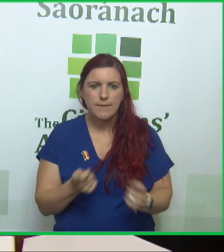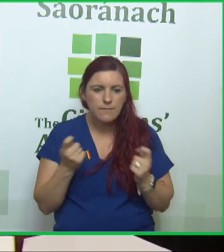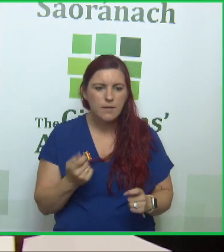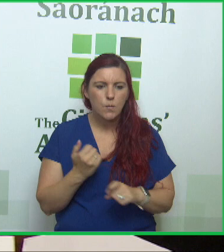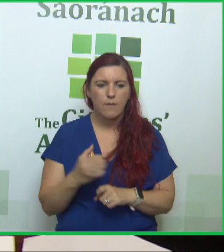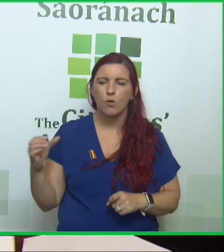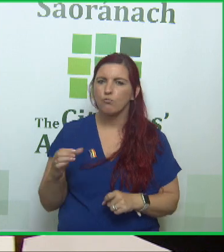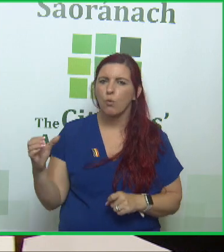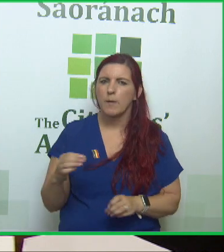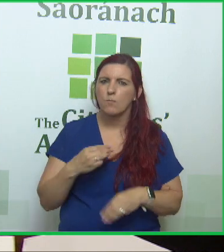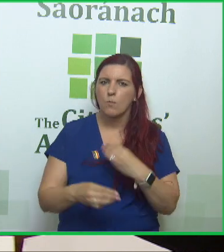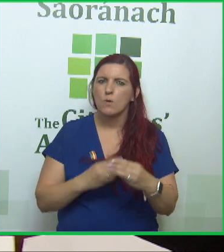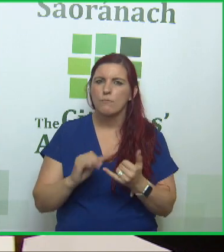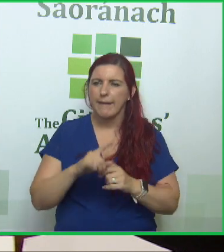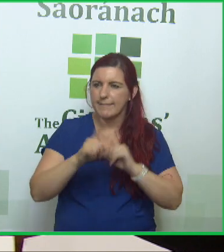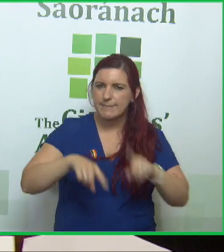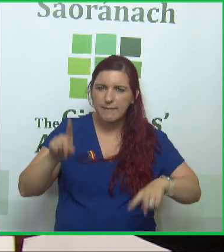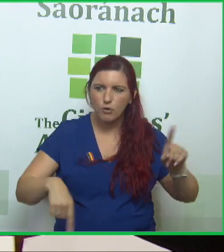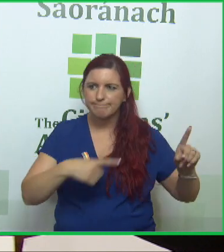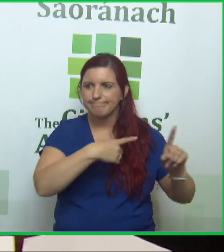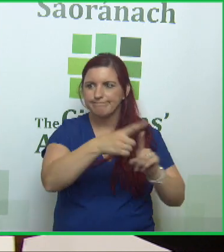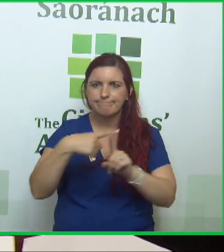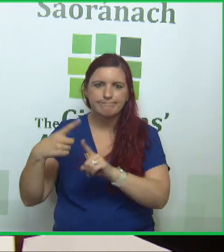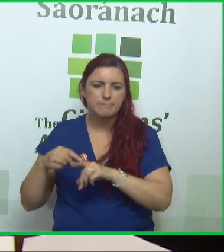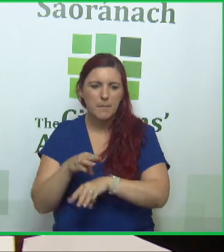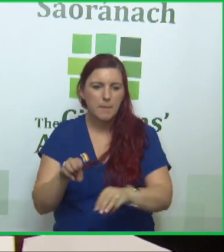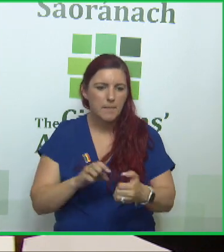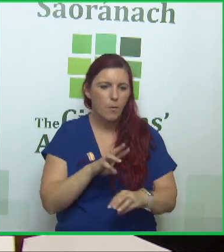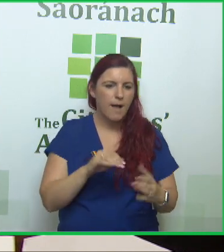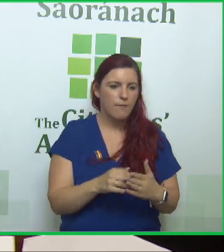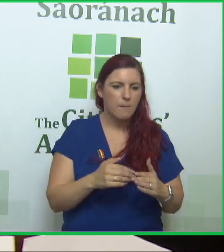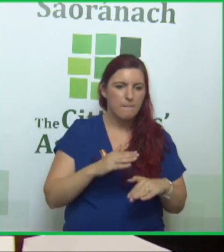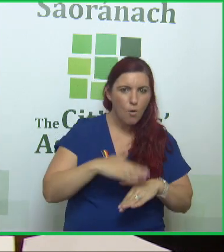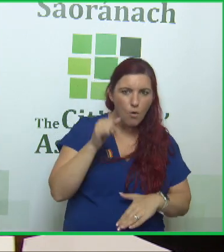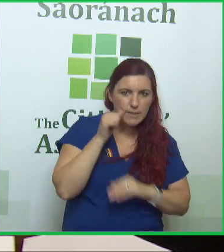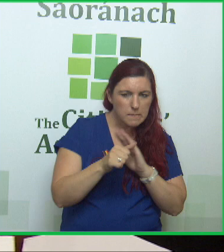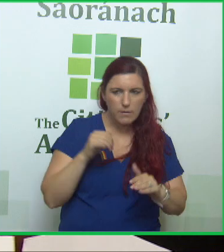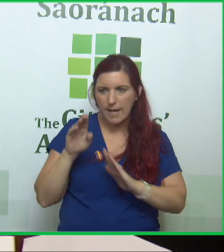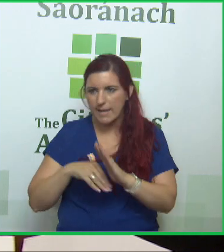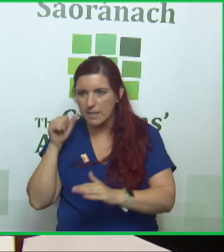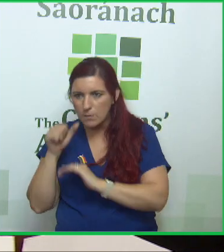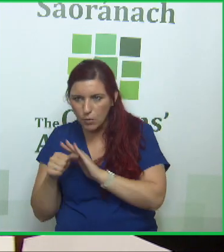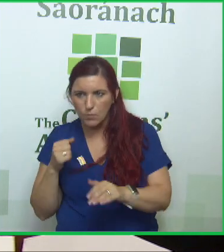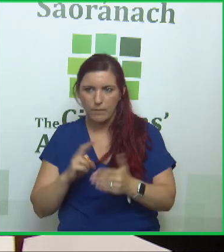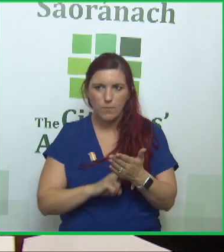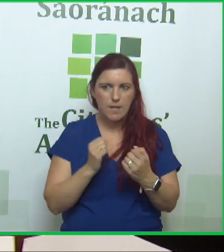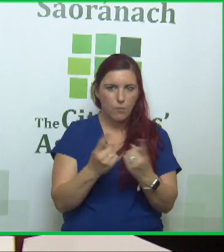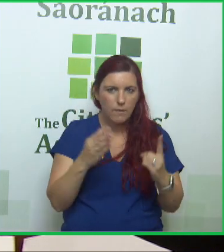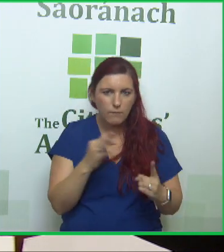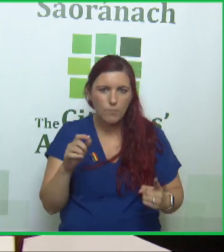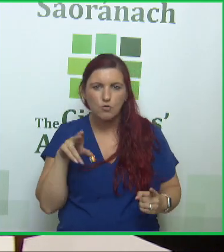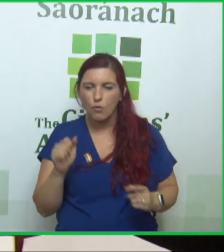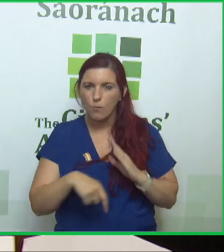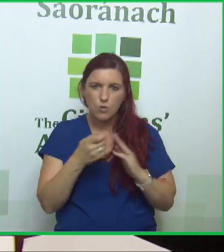process where we try to get a diverse range of people, so people with more experience and less experience. So we use everyone from drug project